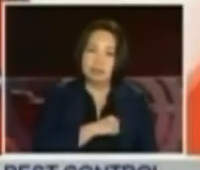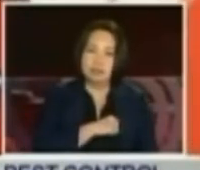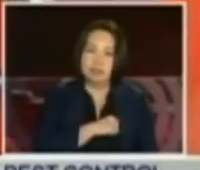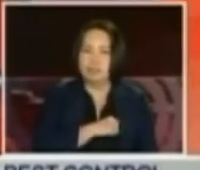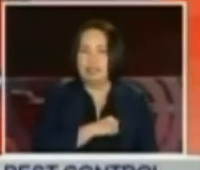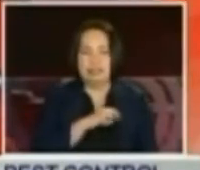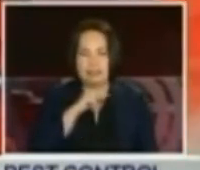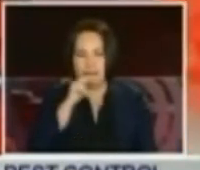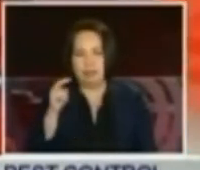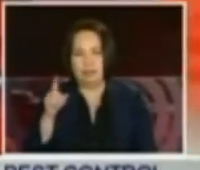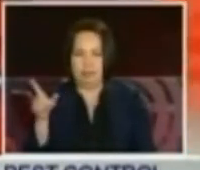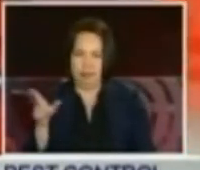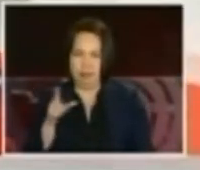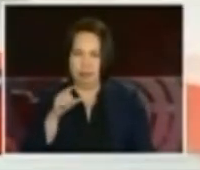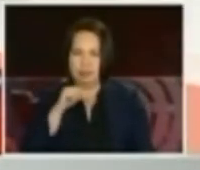not guilty.